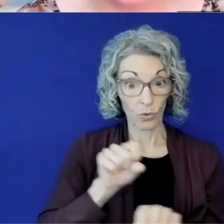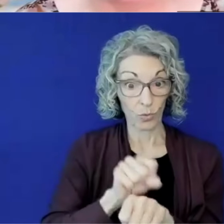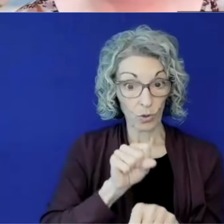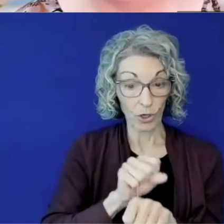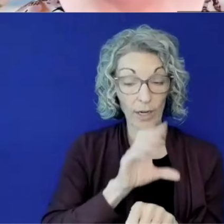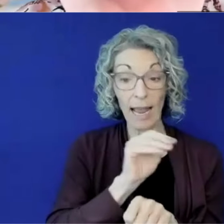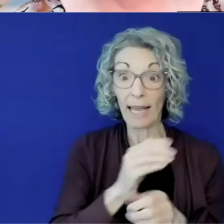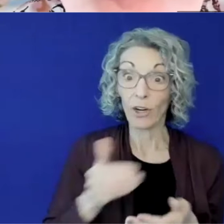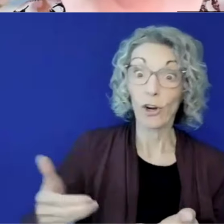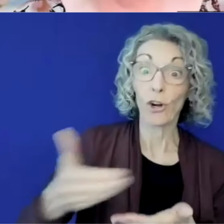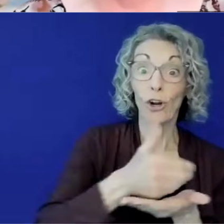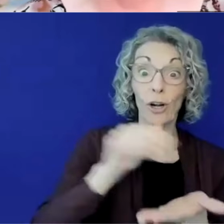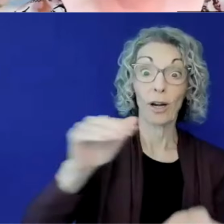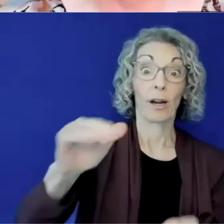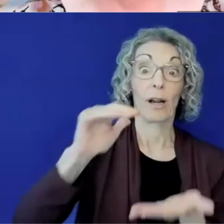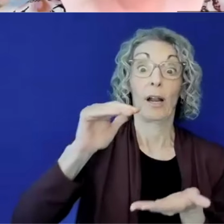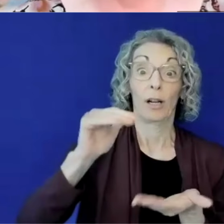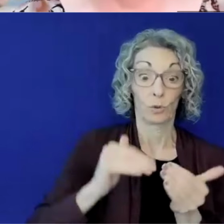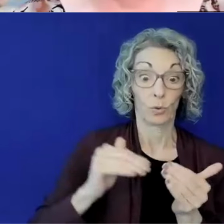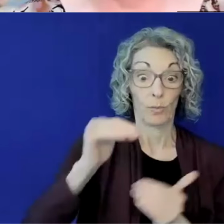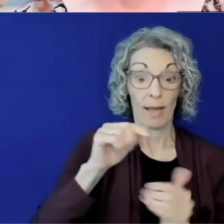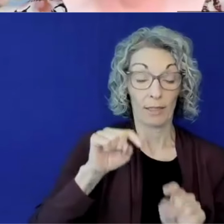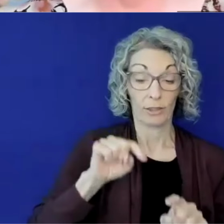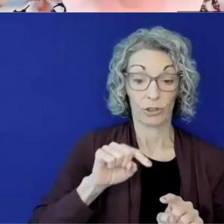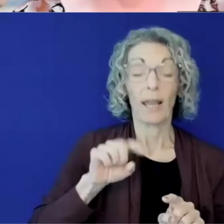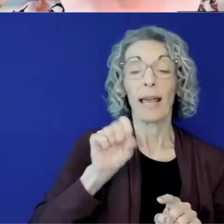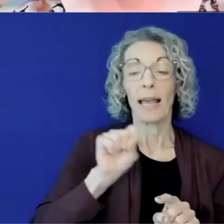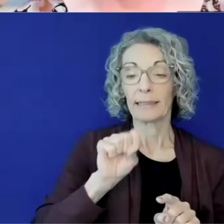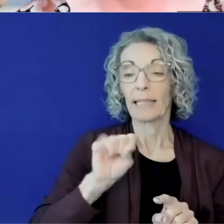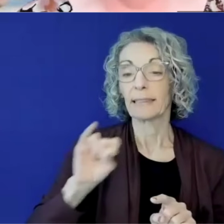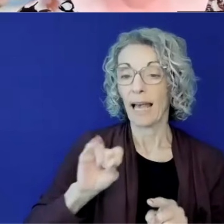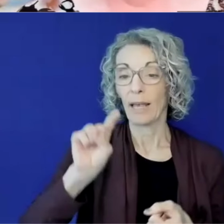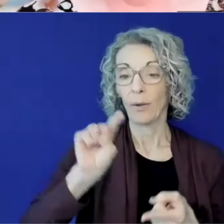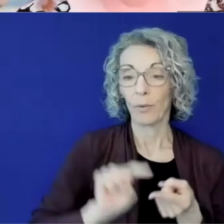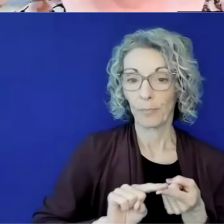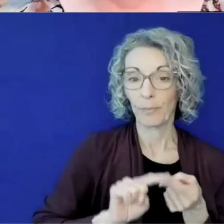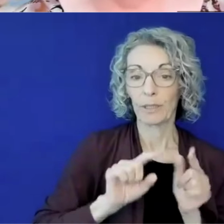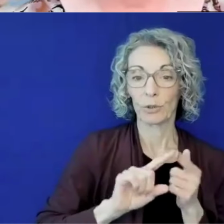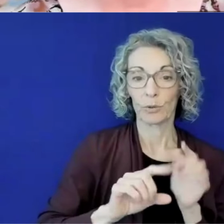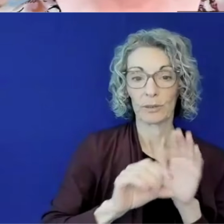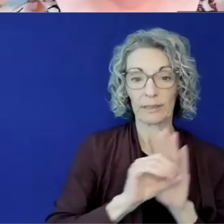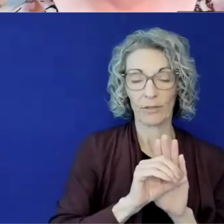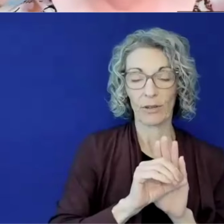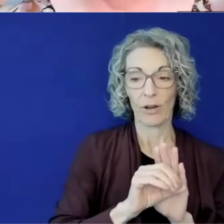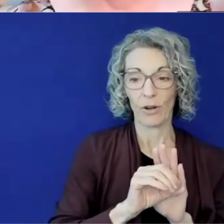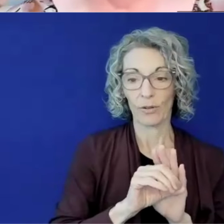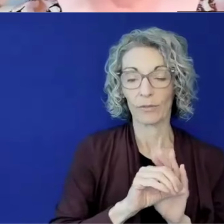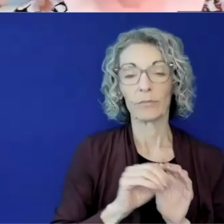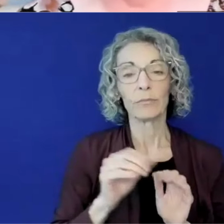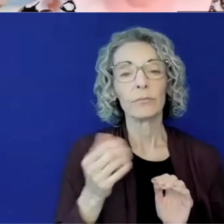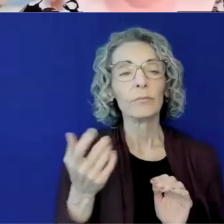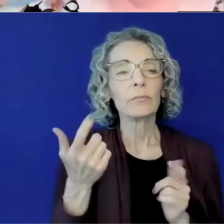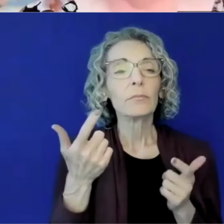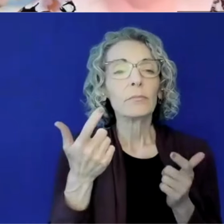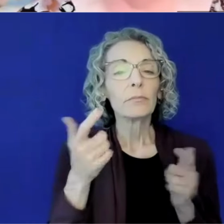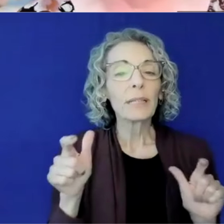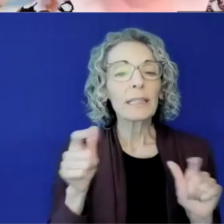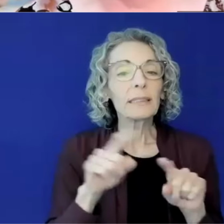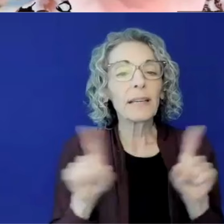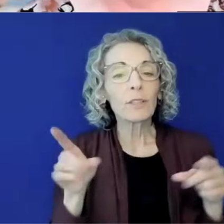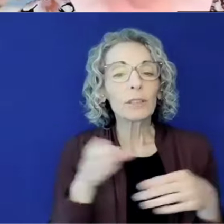earned income that that SSI payment is reduced to zero. Somebody says, what's the major difference between earned